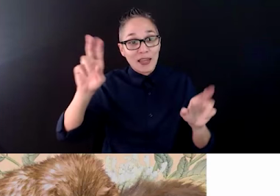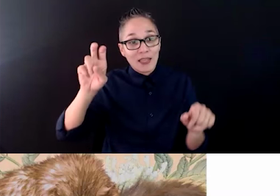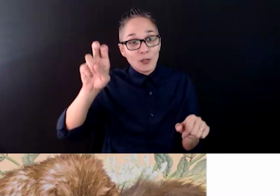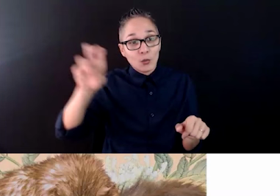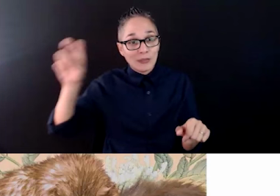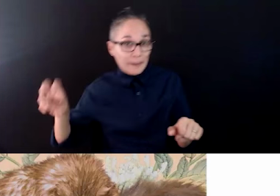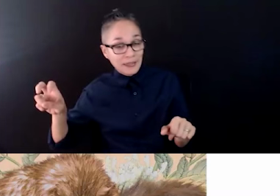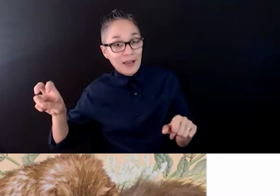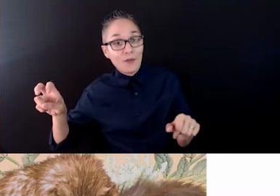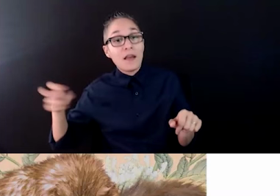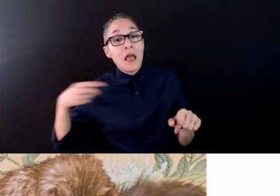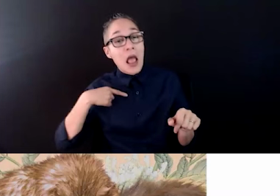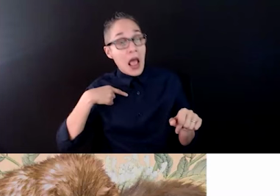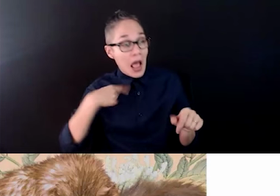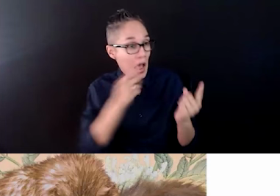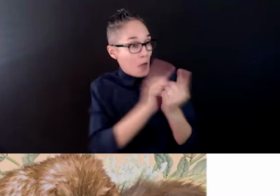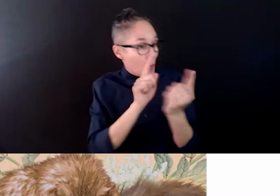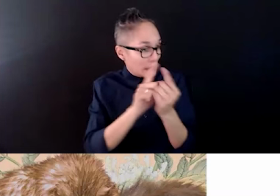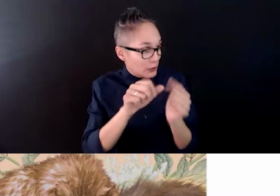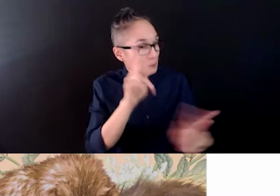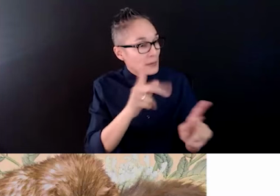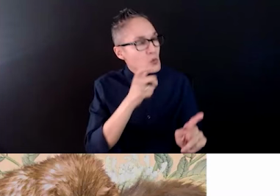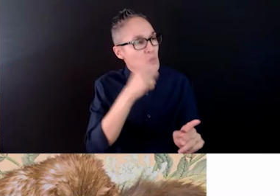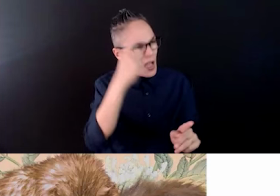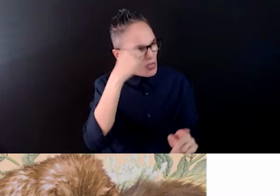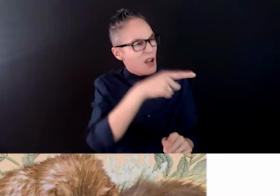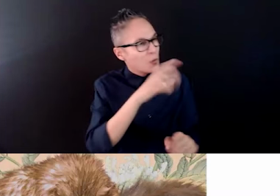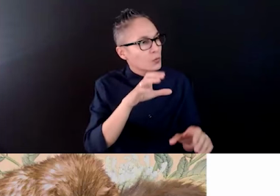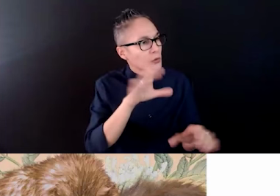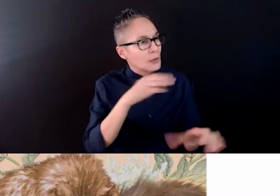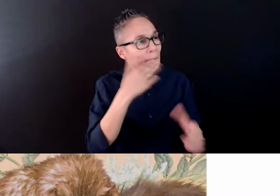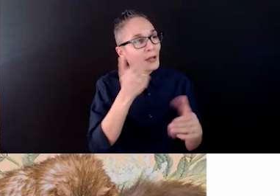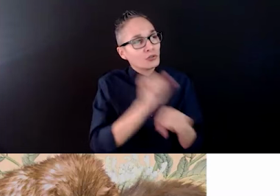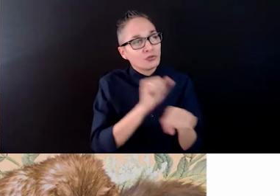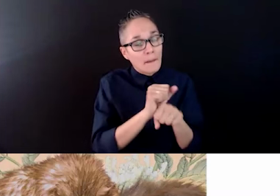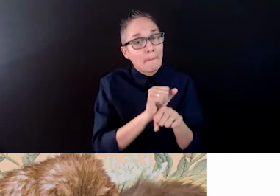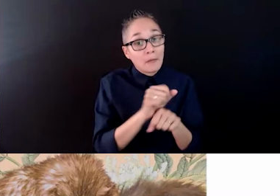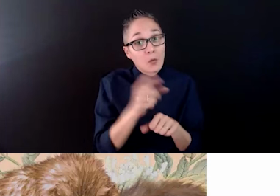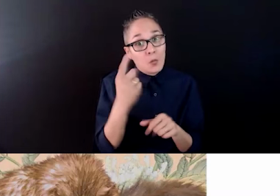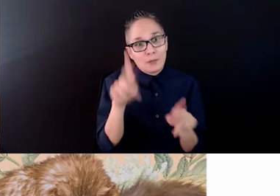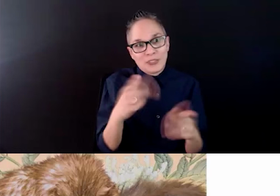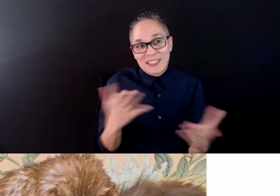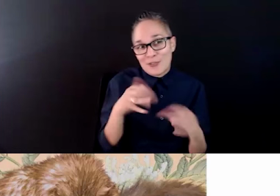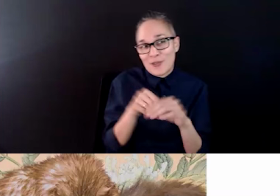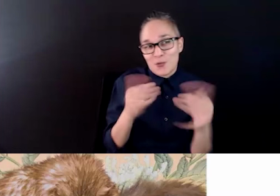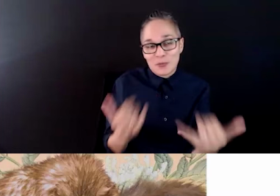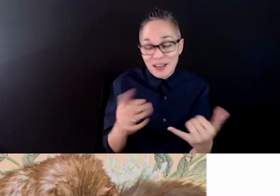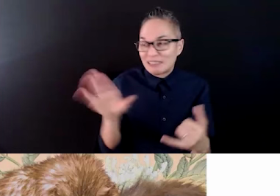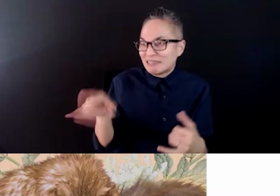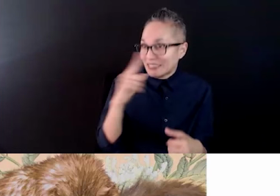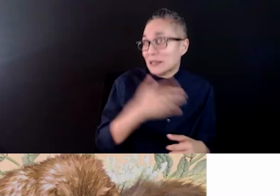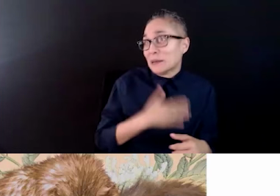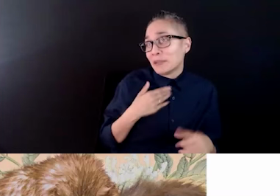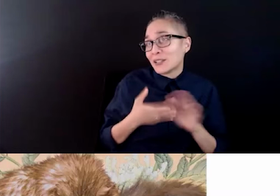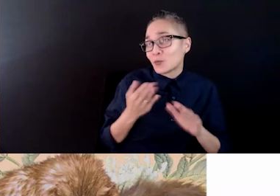I went to a couple of other people who I thought would do a better job. One of them's in the room today. And I said, would you please run for